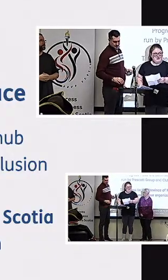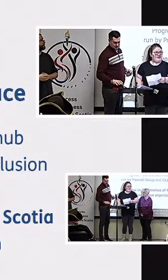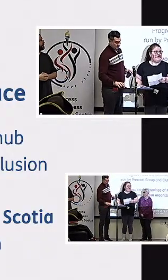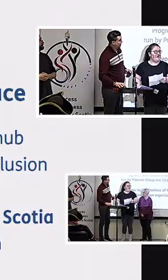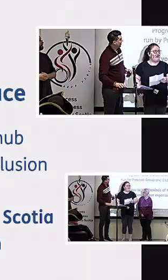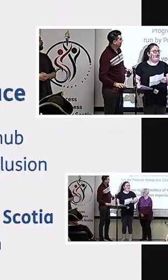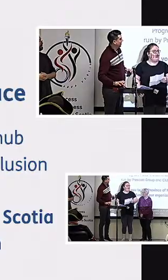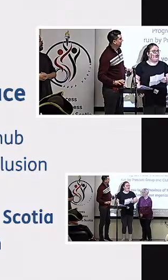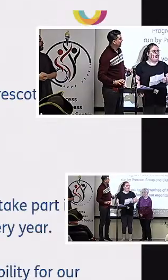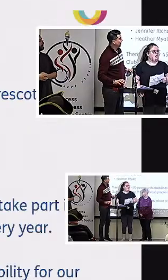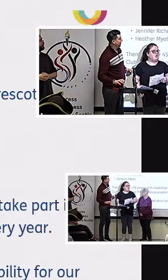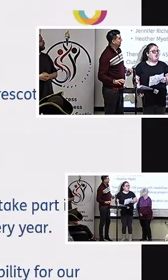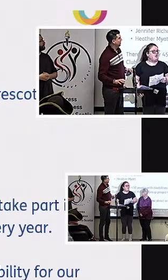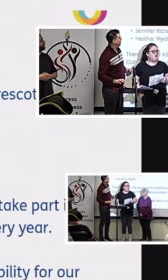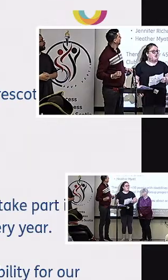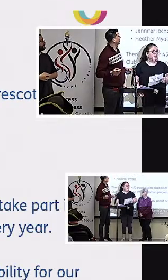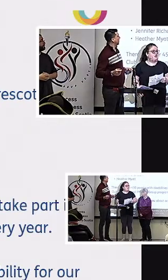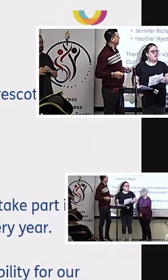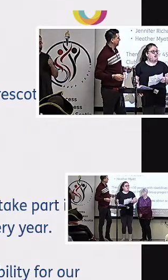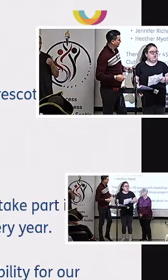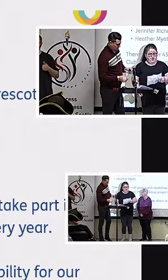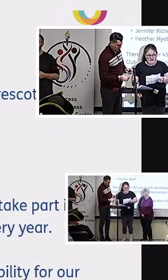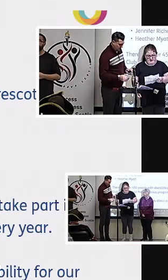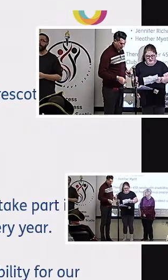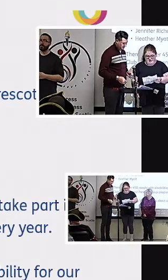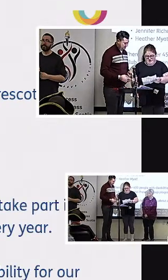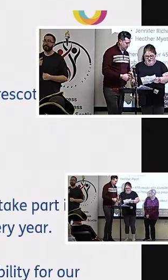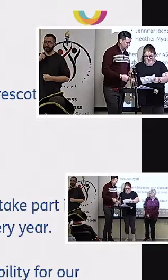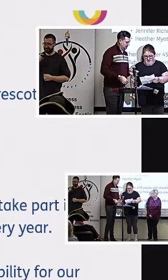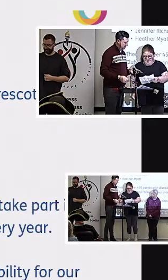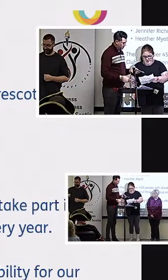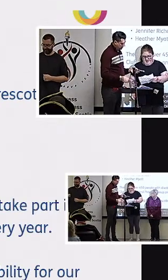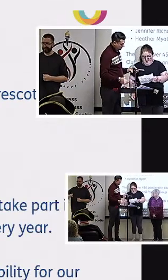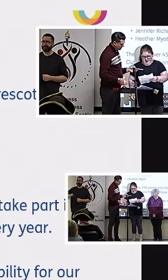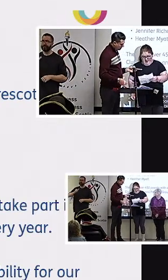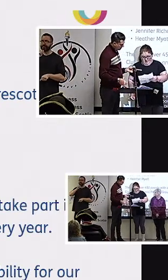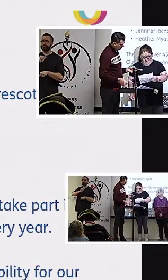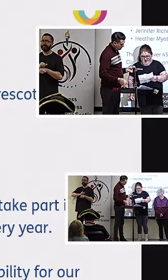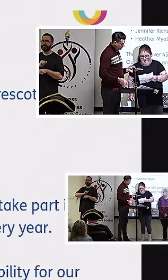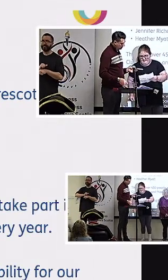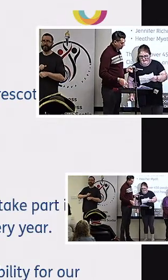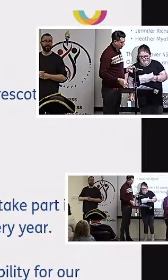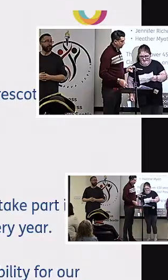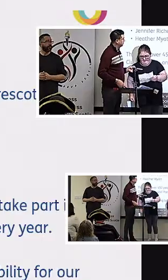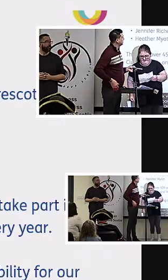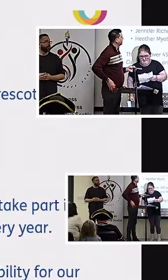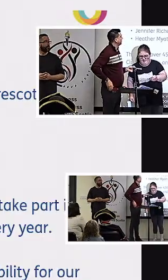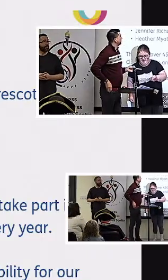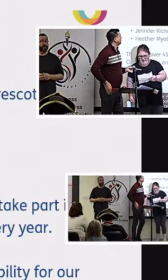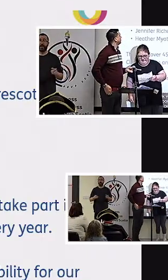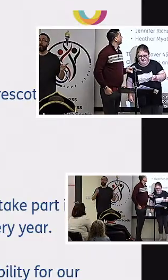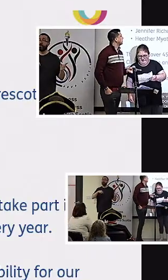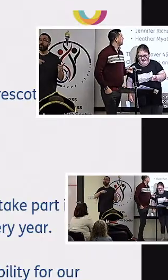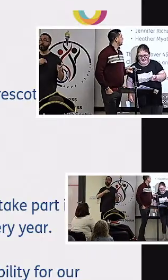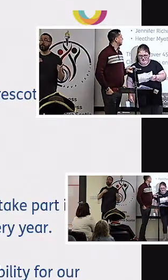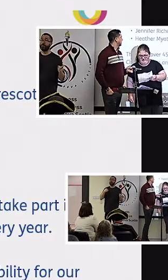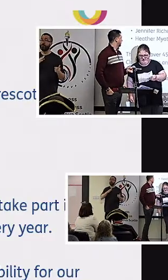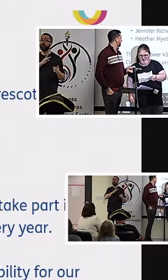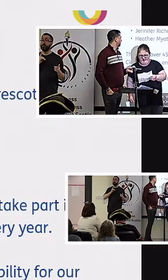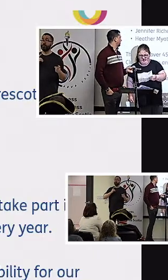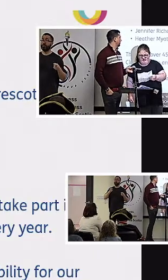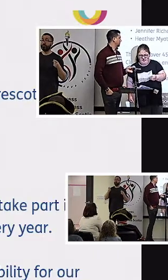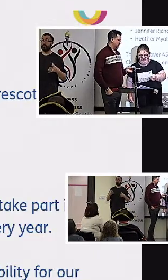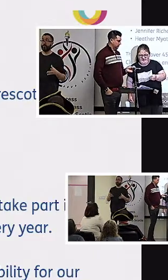There we go. Okay. We We are members of the Board of Directors